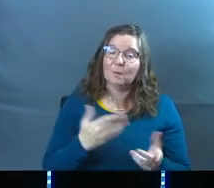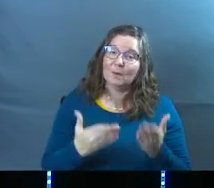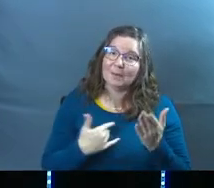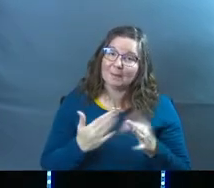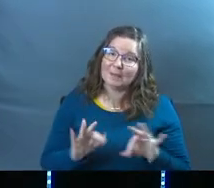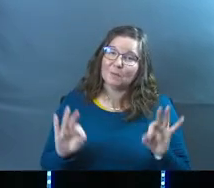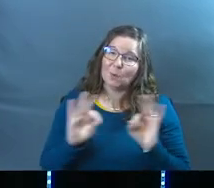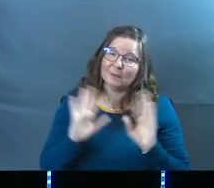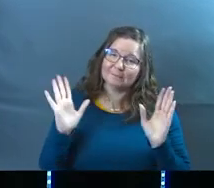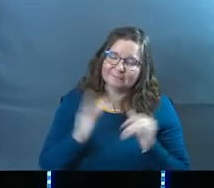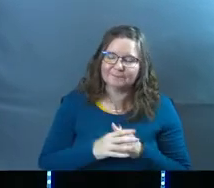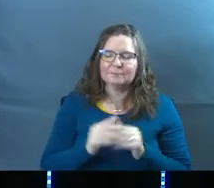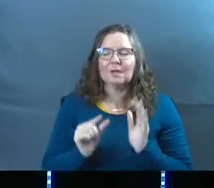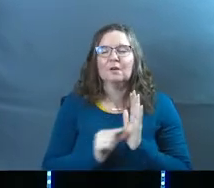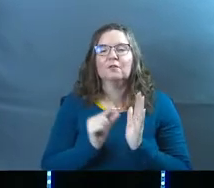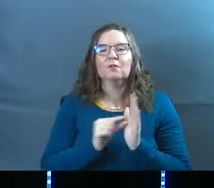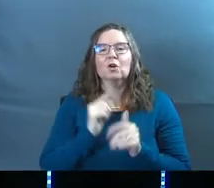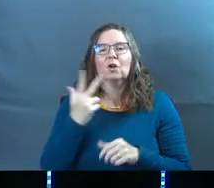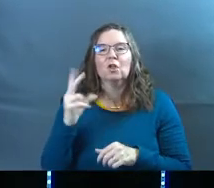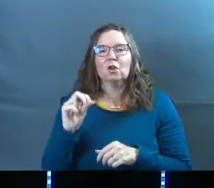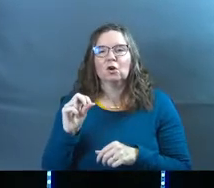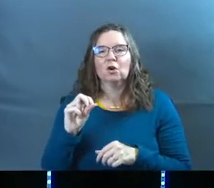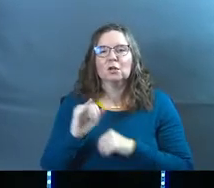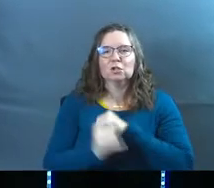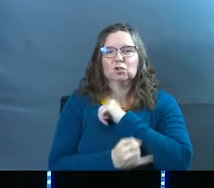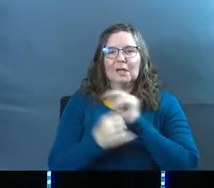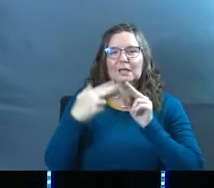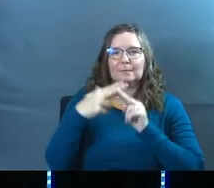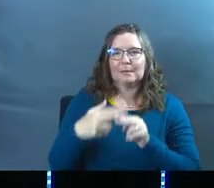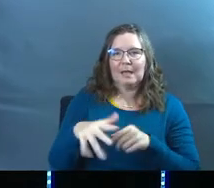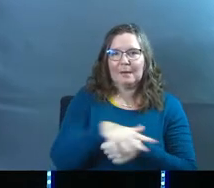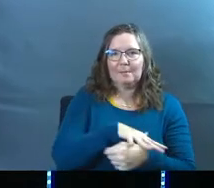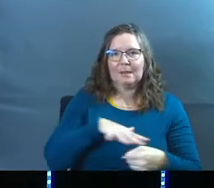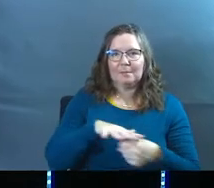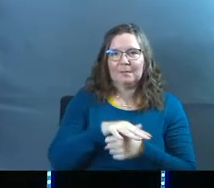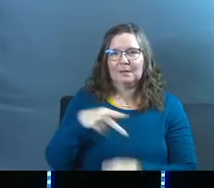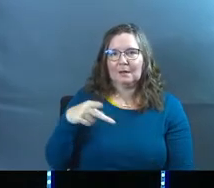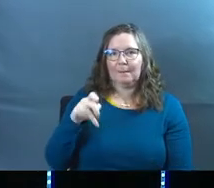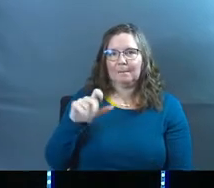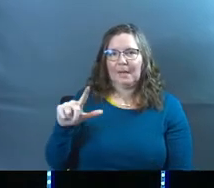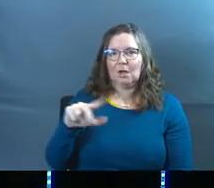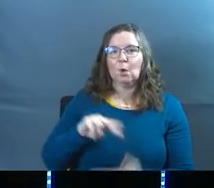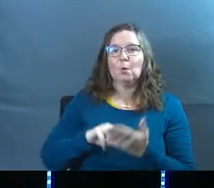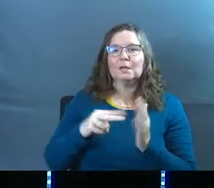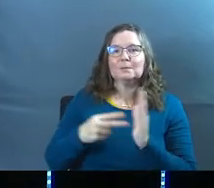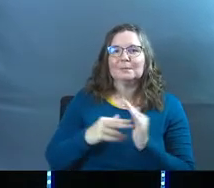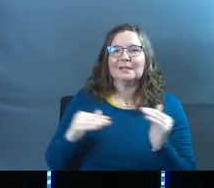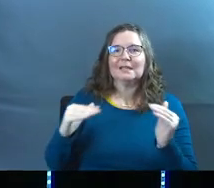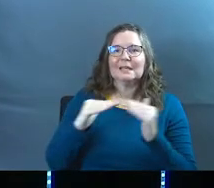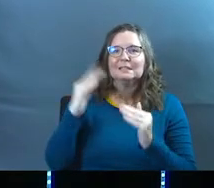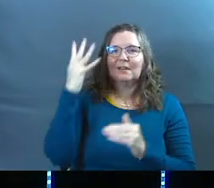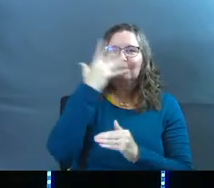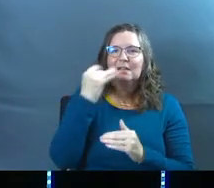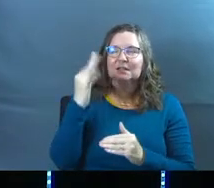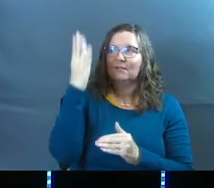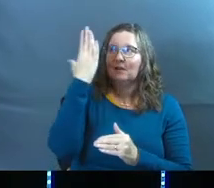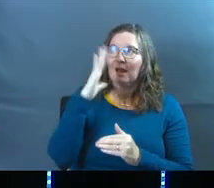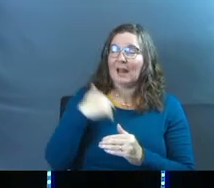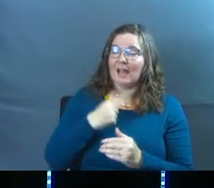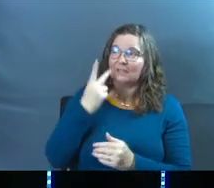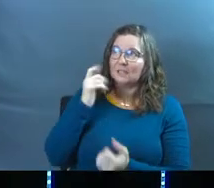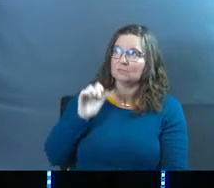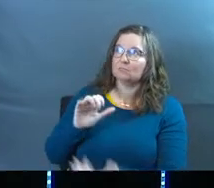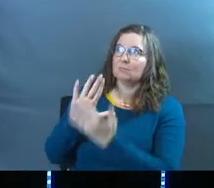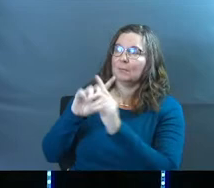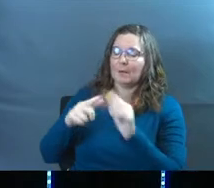might be important. Verse 30. Jacob named the place Peniel, which means face of God, for he said, I have seen God face to face, yet my life has been spared.